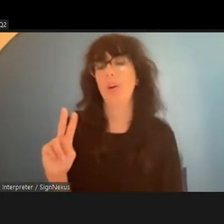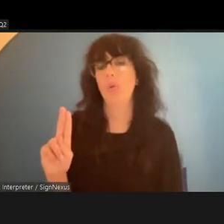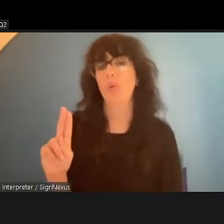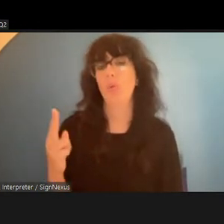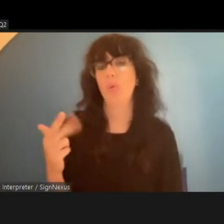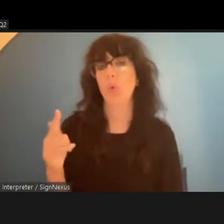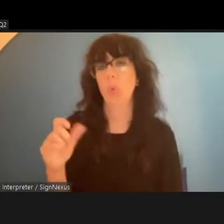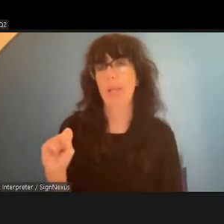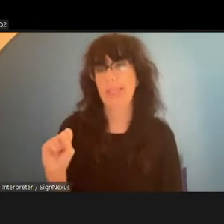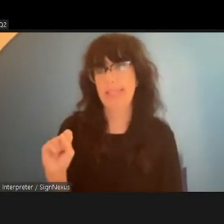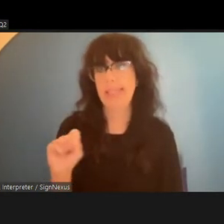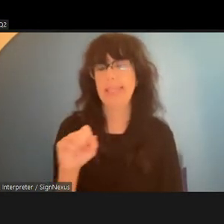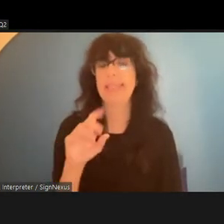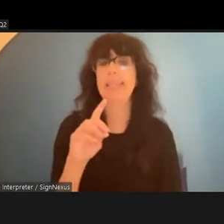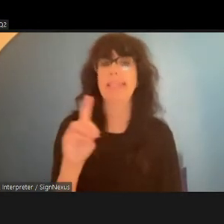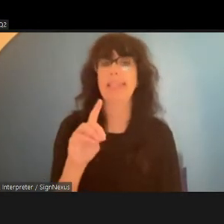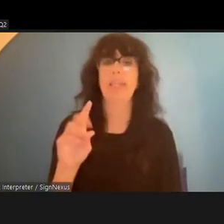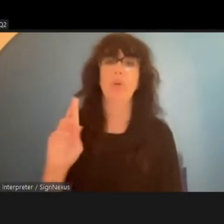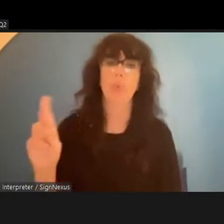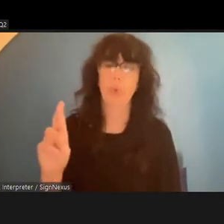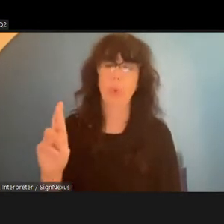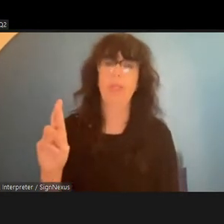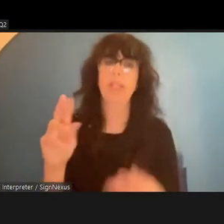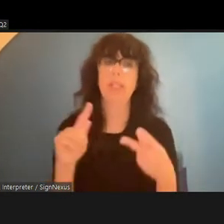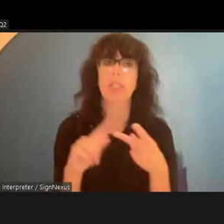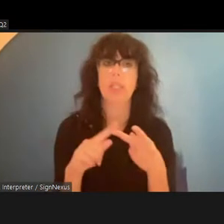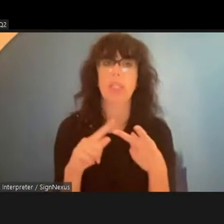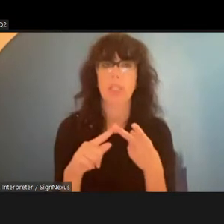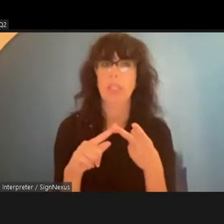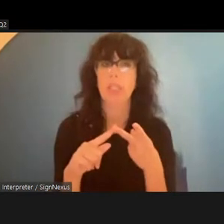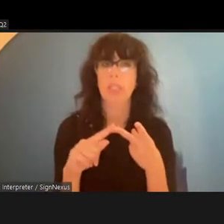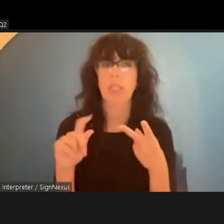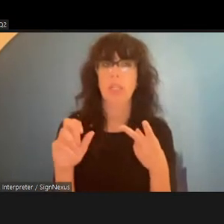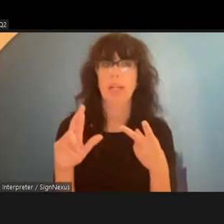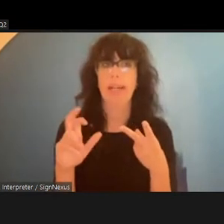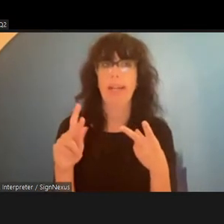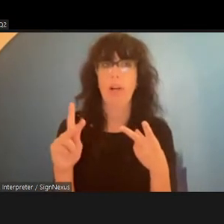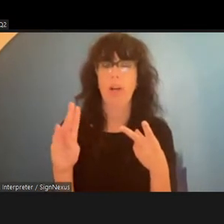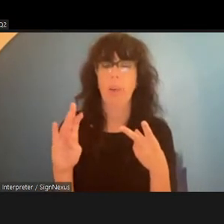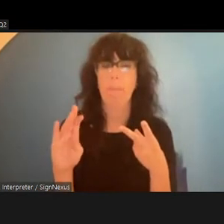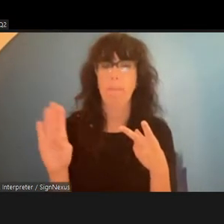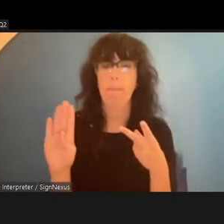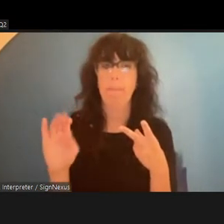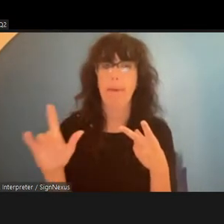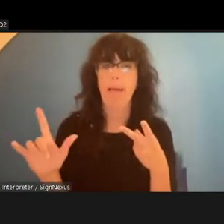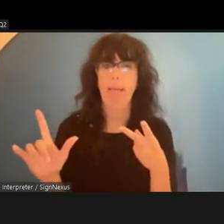our next speaker is dina ruiz followed by eric bell